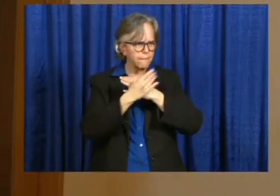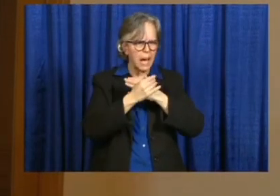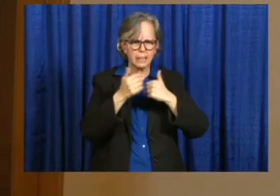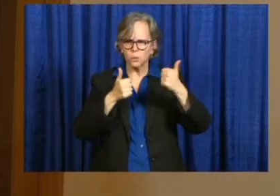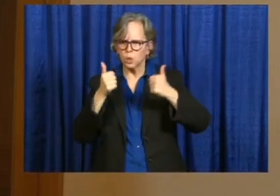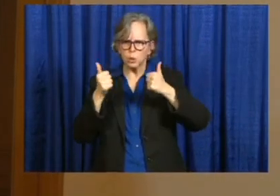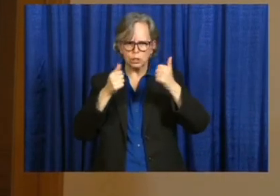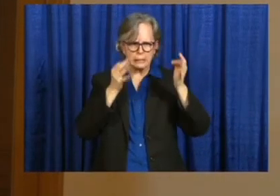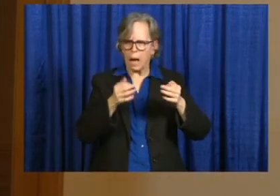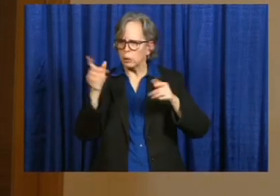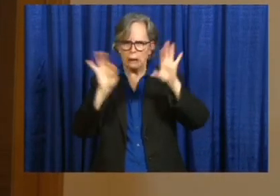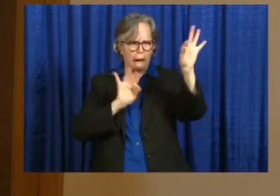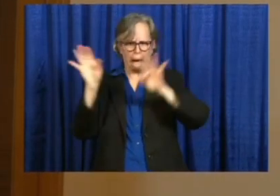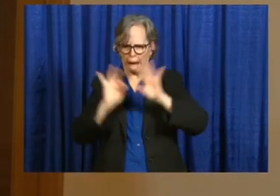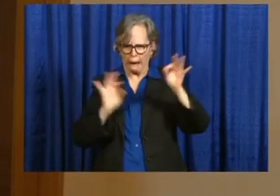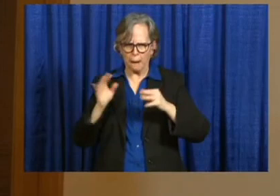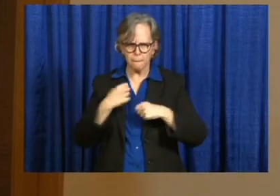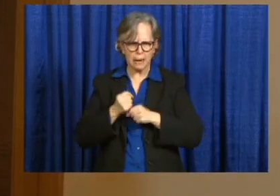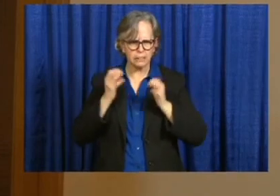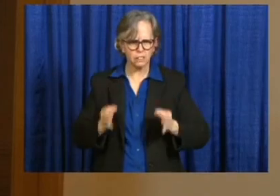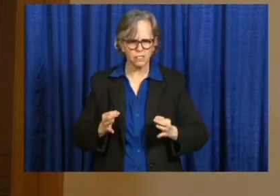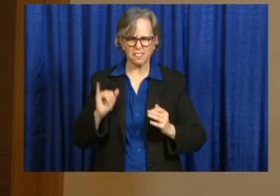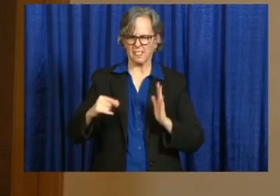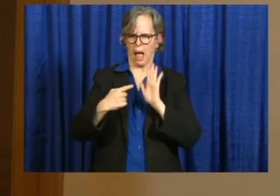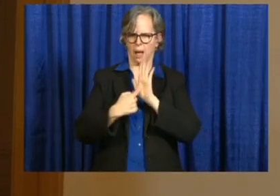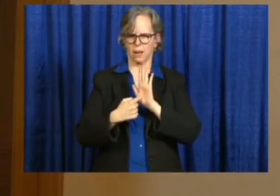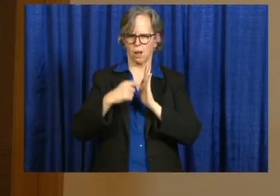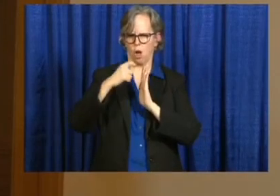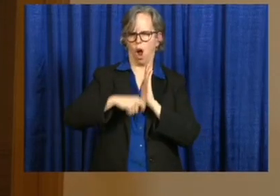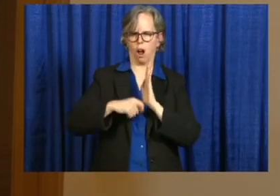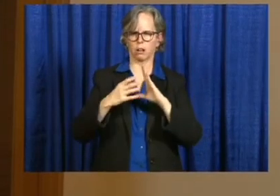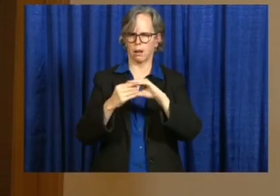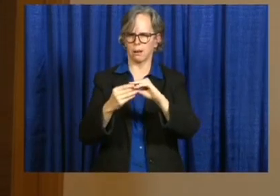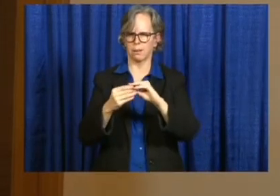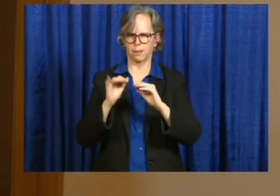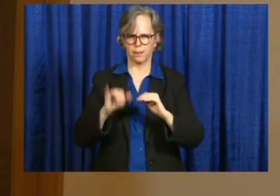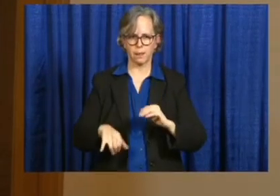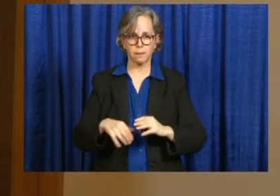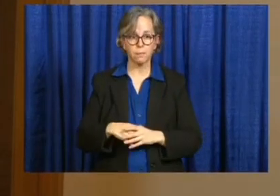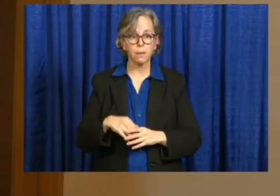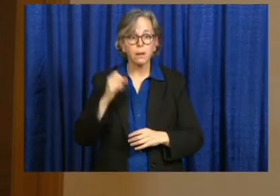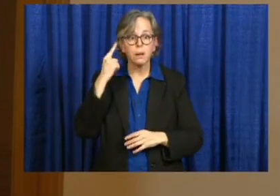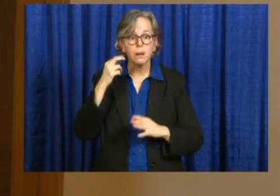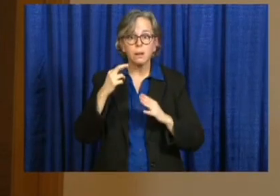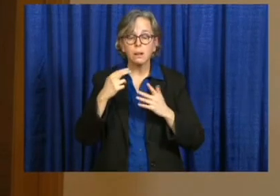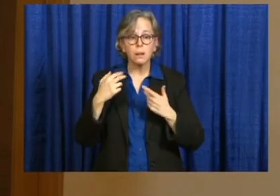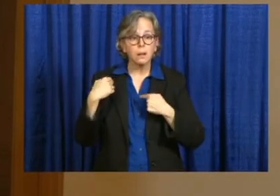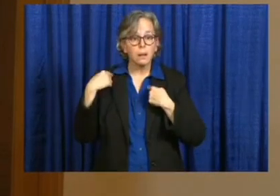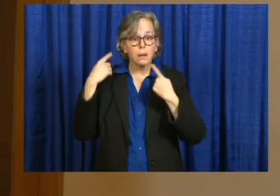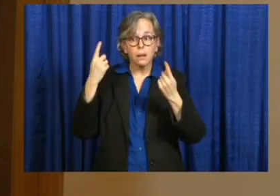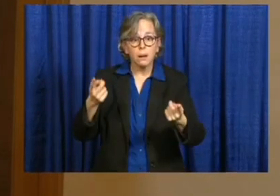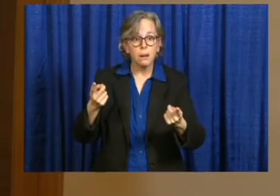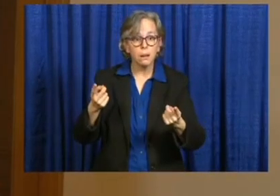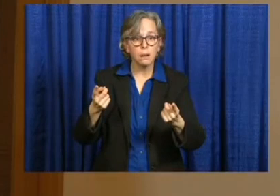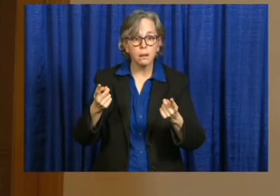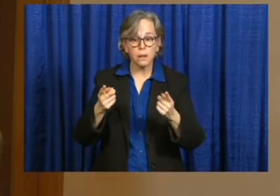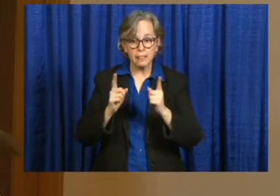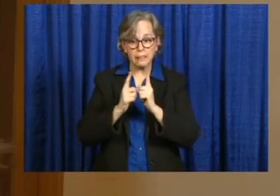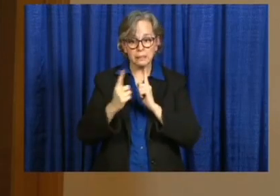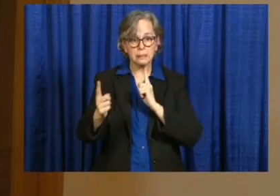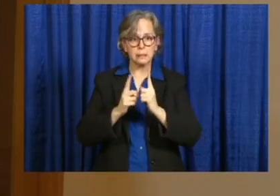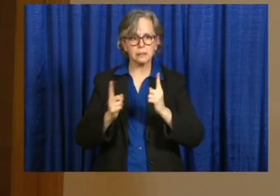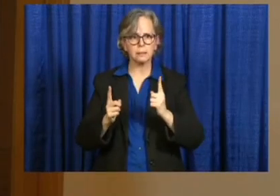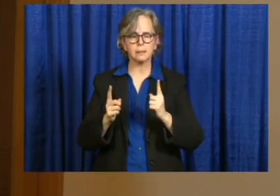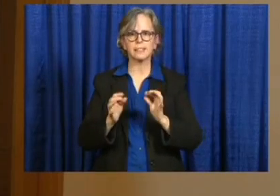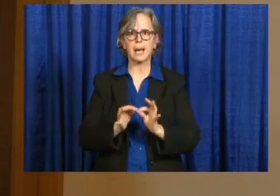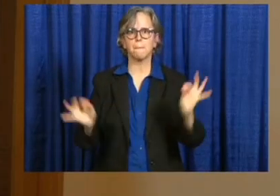saying. So the moves we've made so far and to continue the social distancing that we're doing is important. But